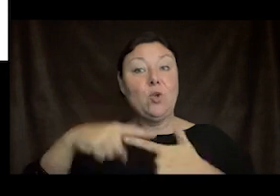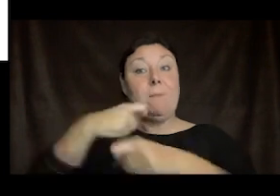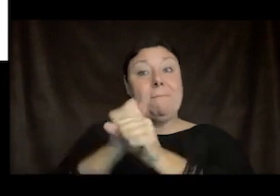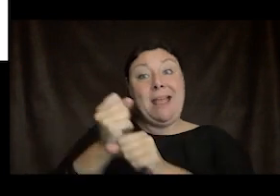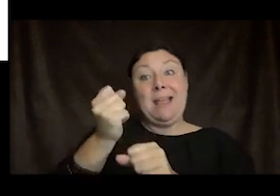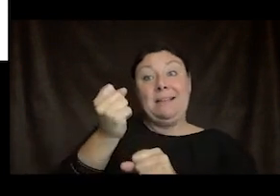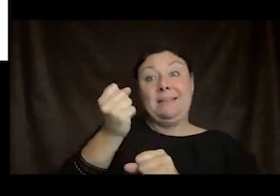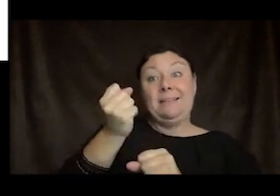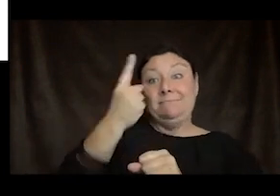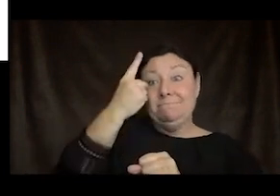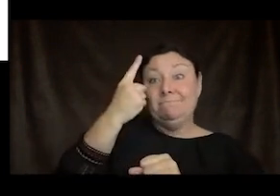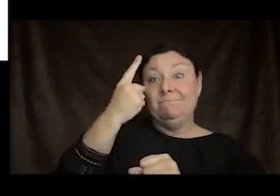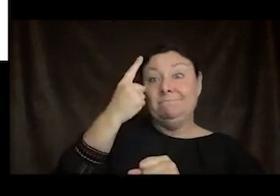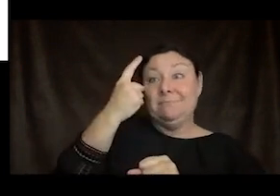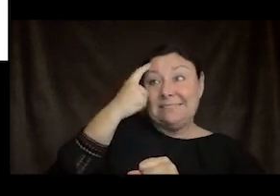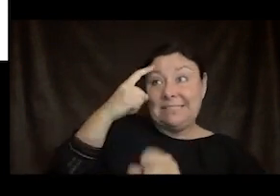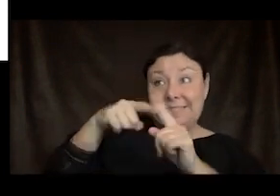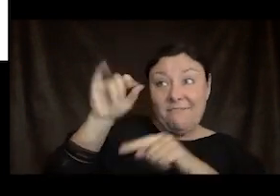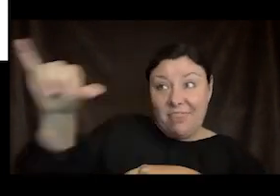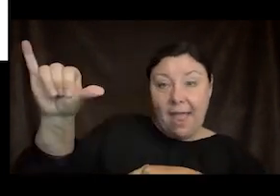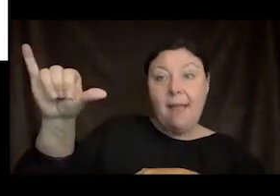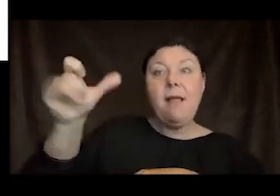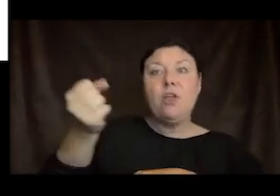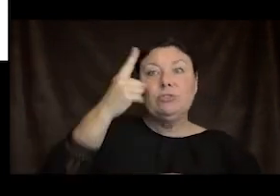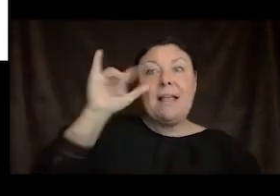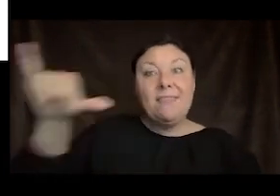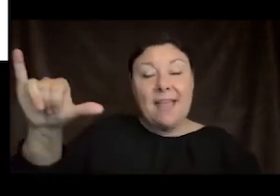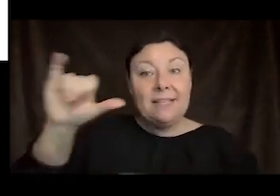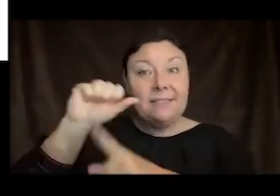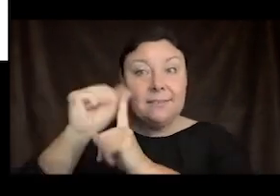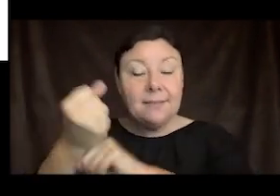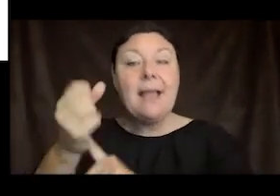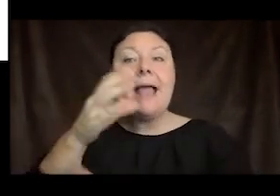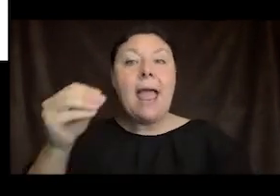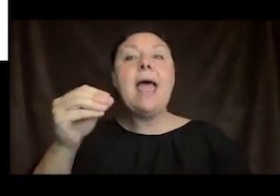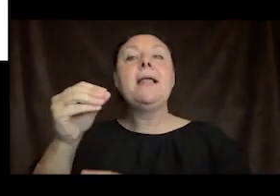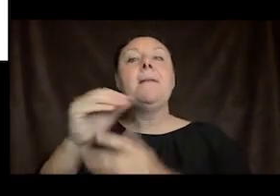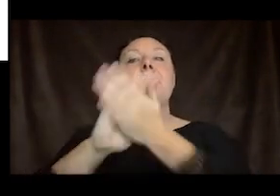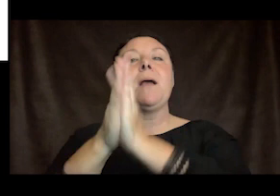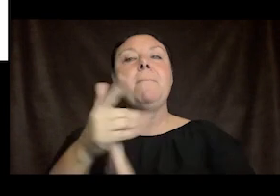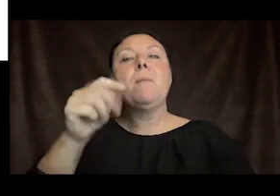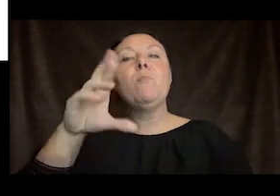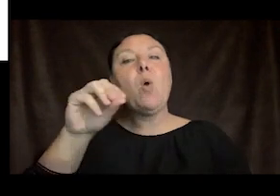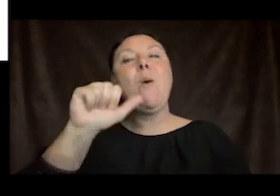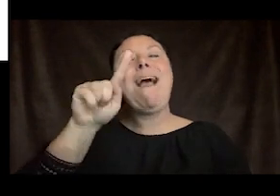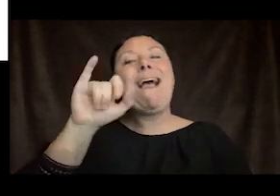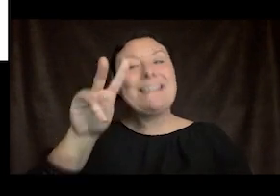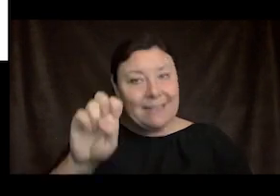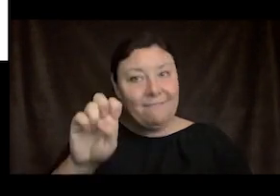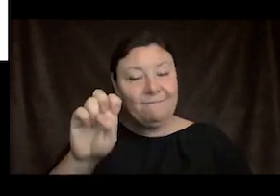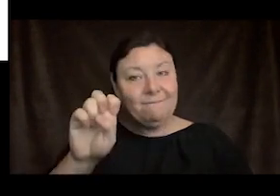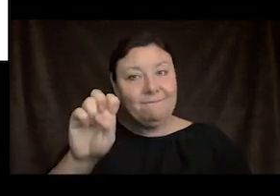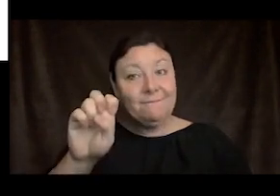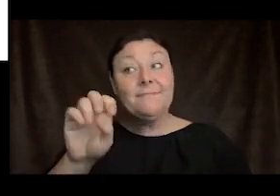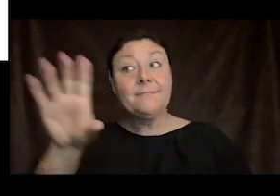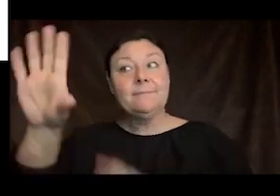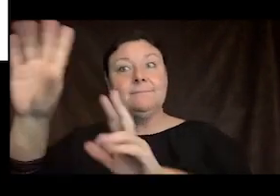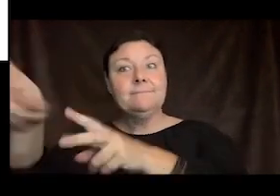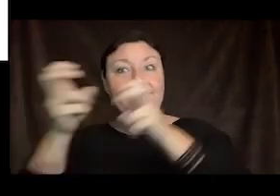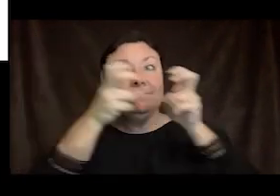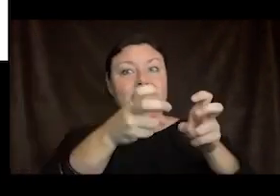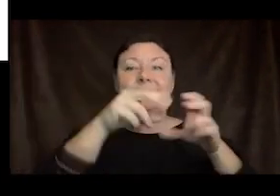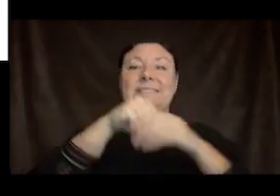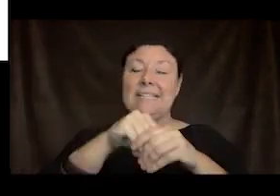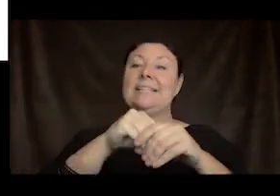it, but to also be proactive, especially in my classroom teaching. The fourth step here is that